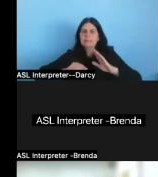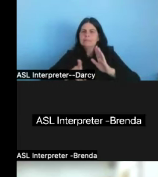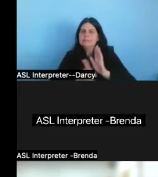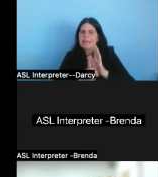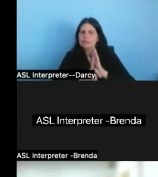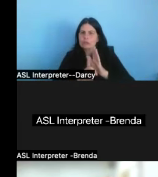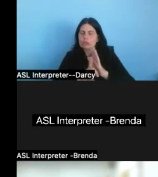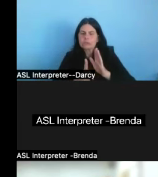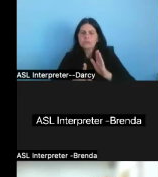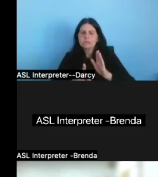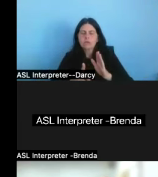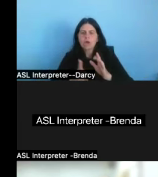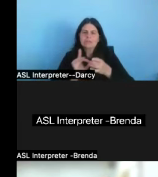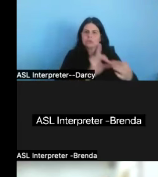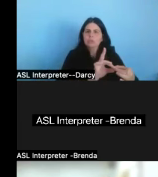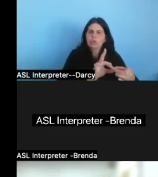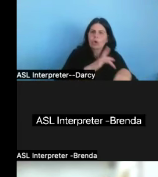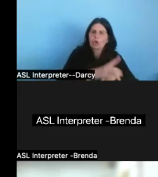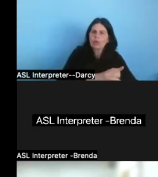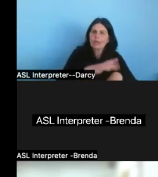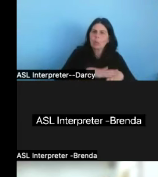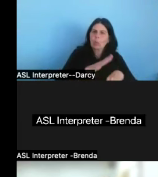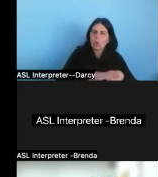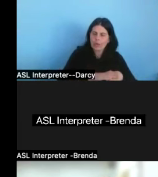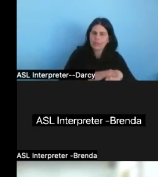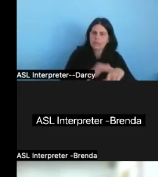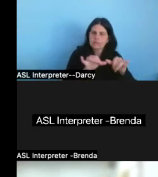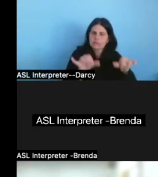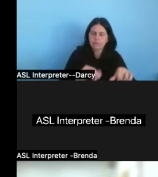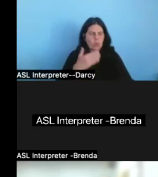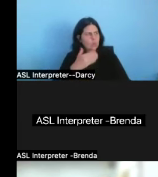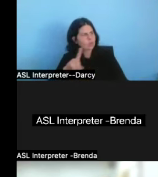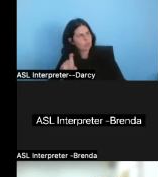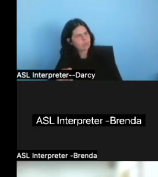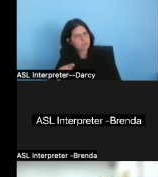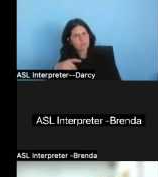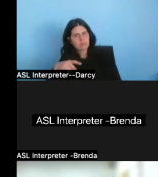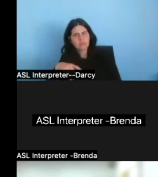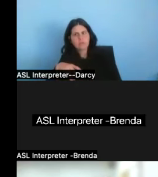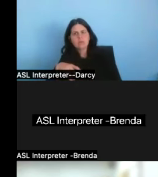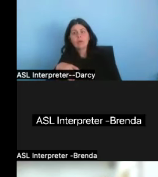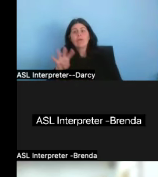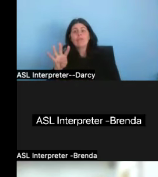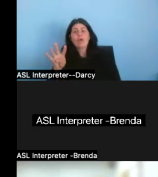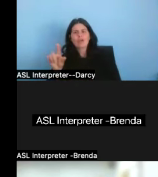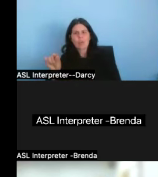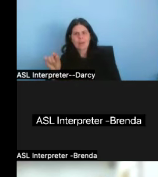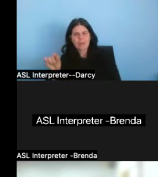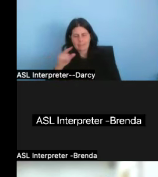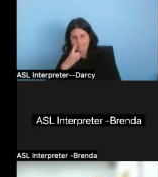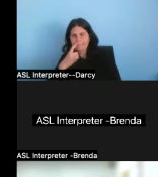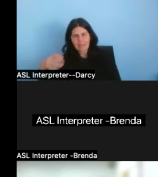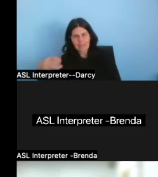system? Oh, that's a great question. It's 420. Yes, thank you. Yeah, so